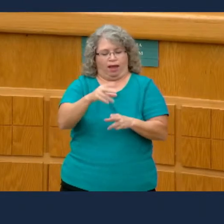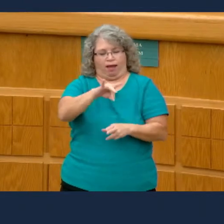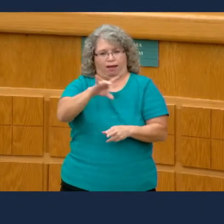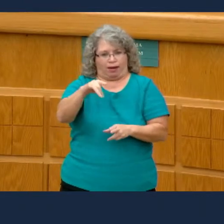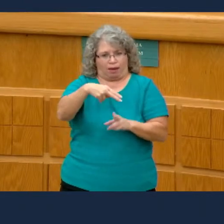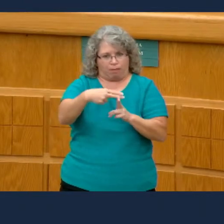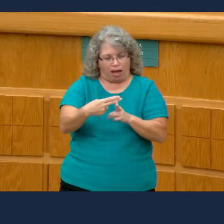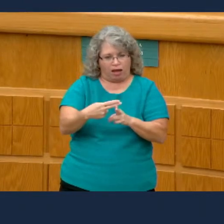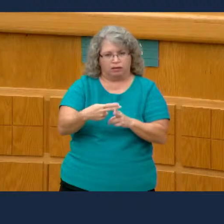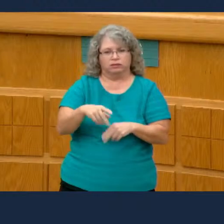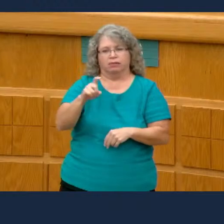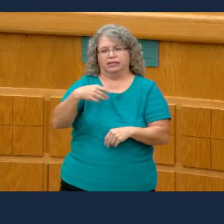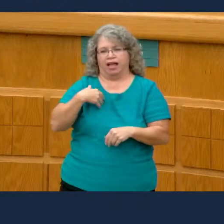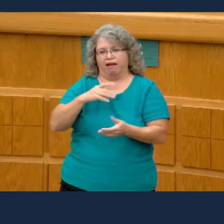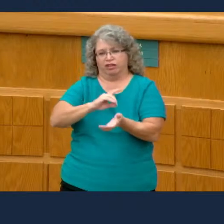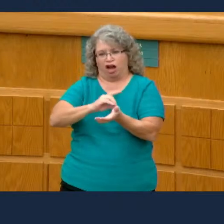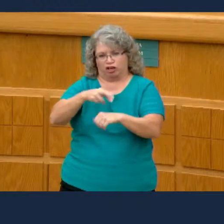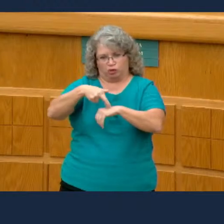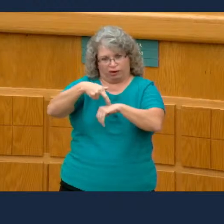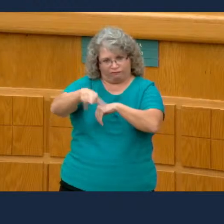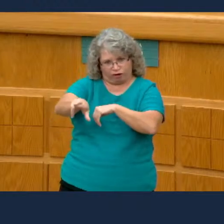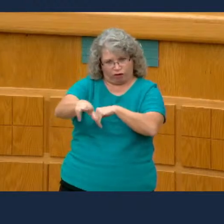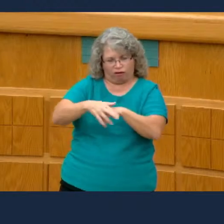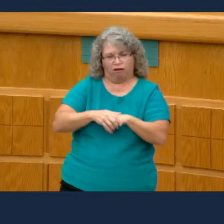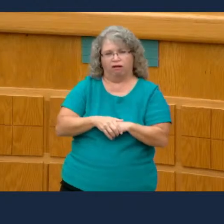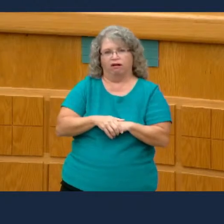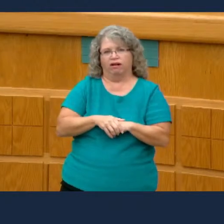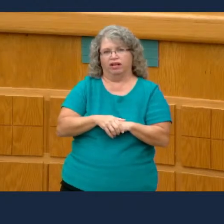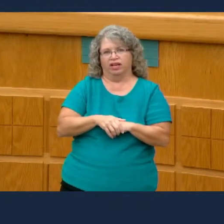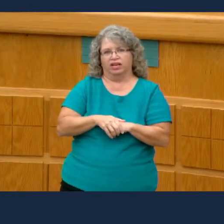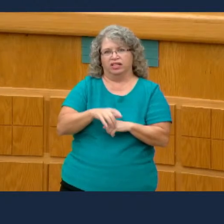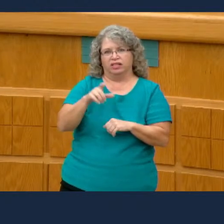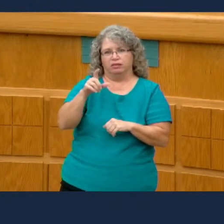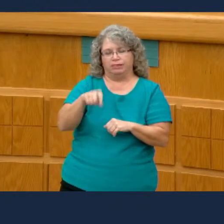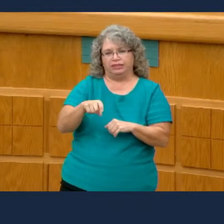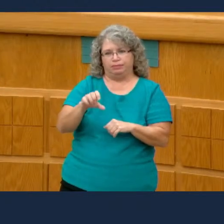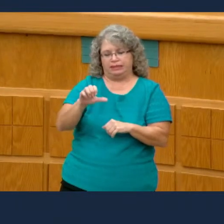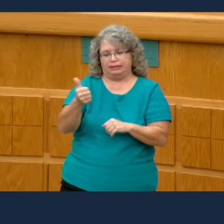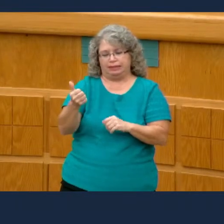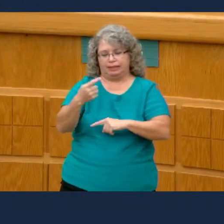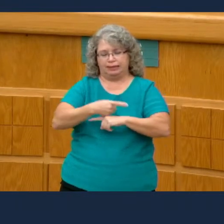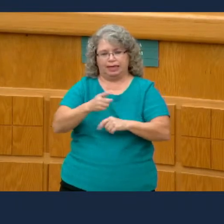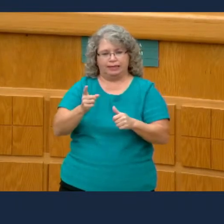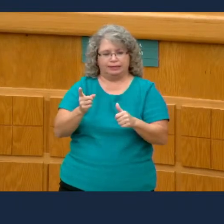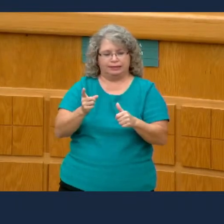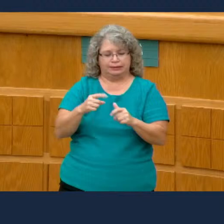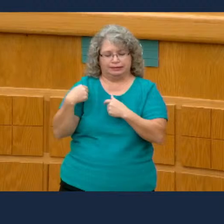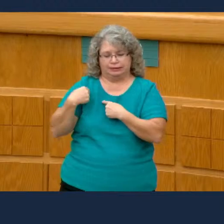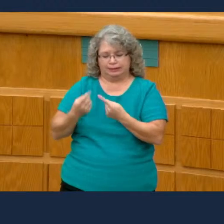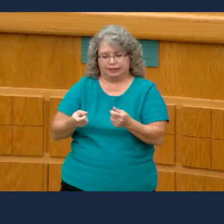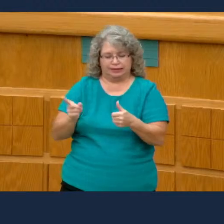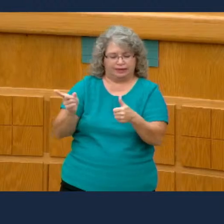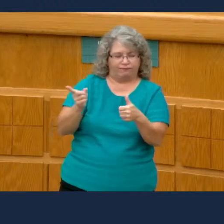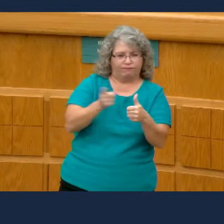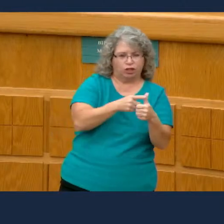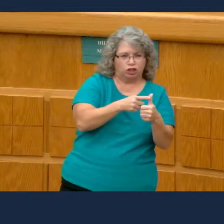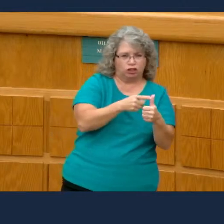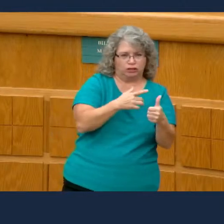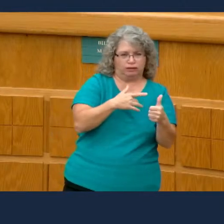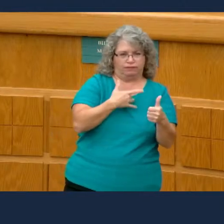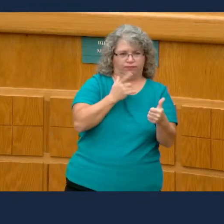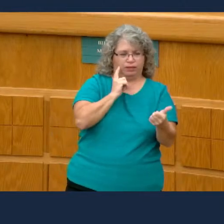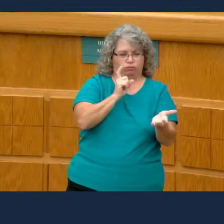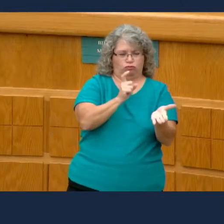have a doctor's referral. And it must be 10 days since the symptom onset. And you must have a pulse oximetry level greater